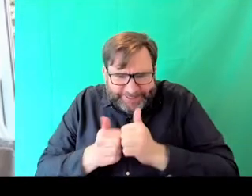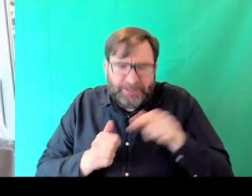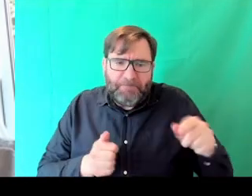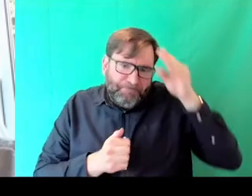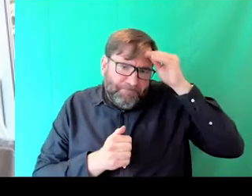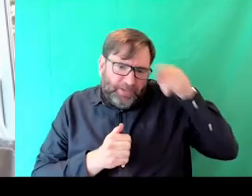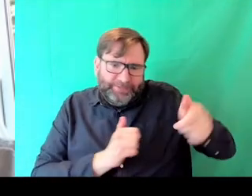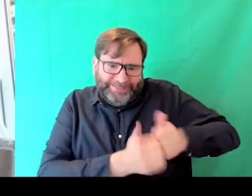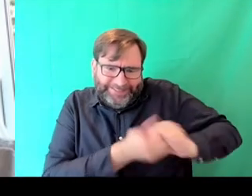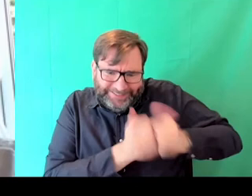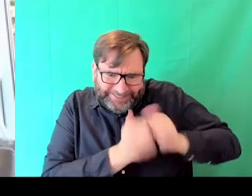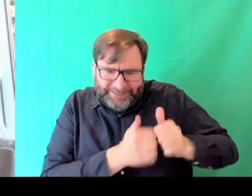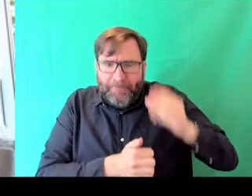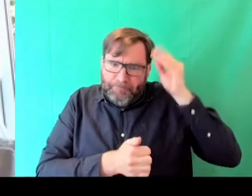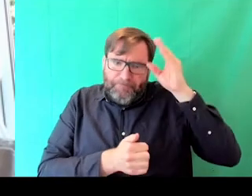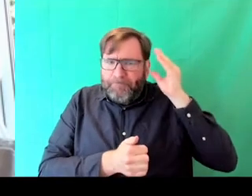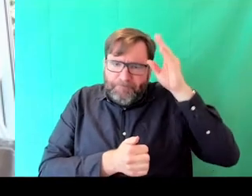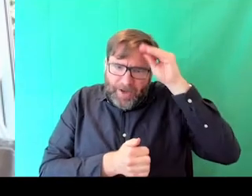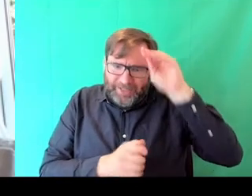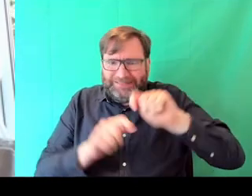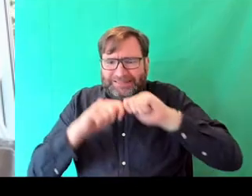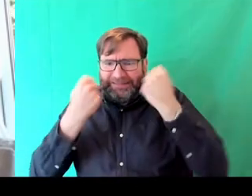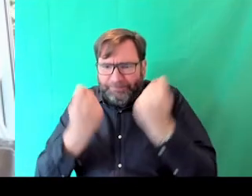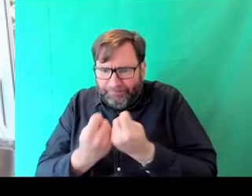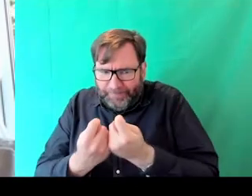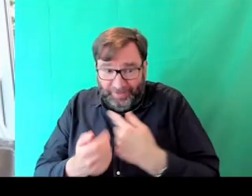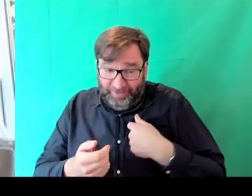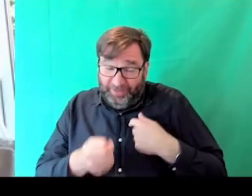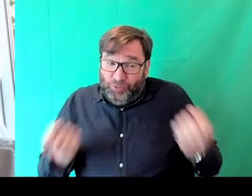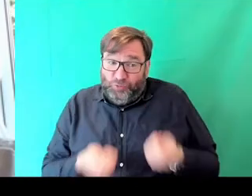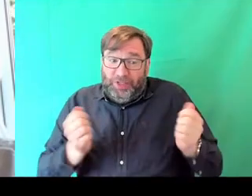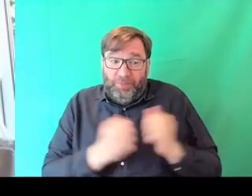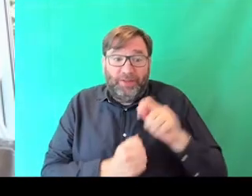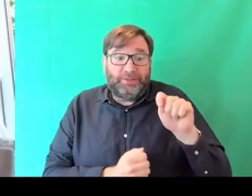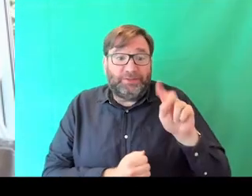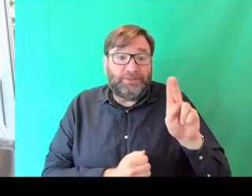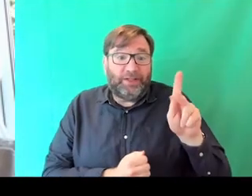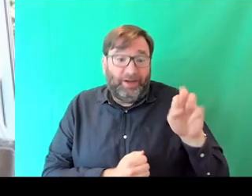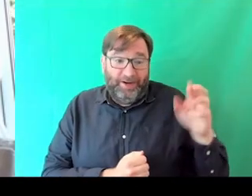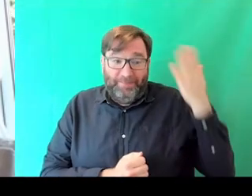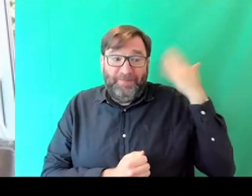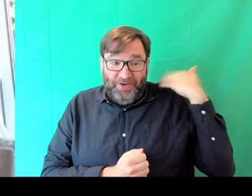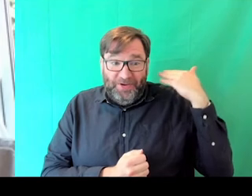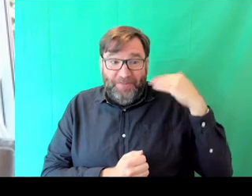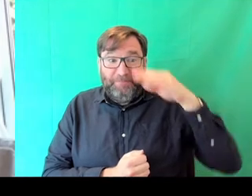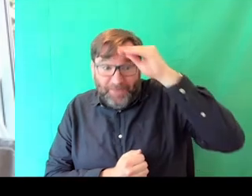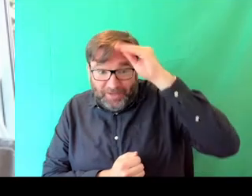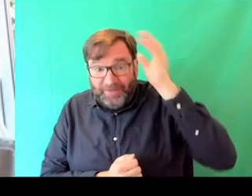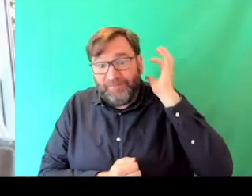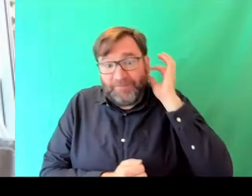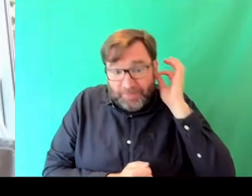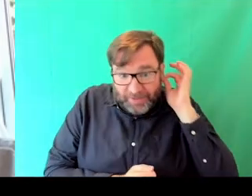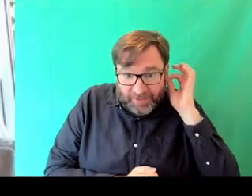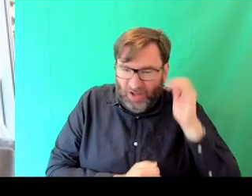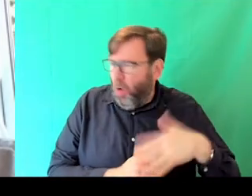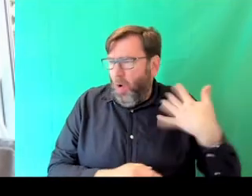you know, you're spoken to differently. You're encouraged more. You're valued more for your